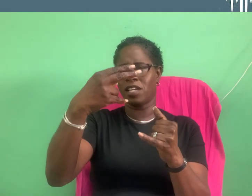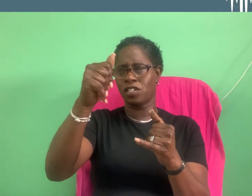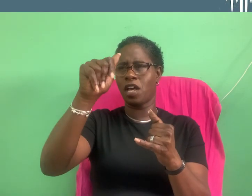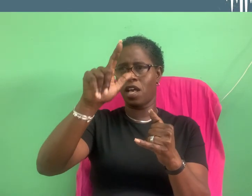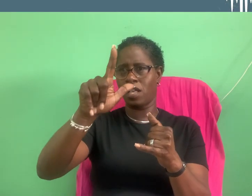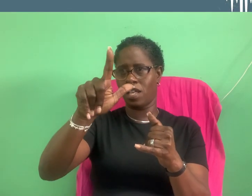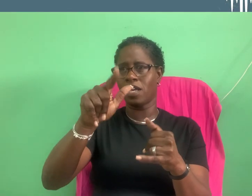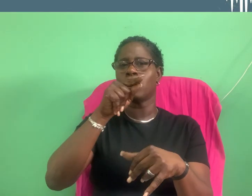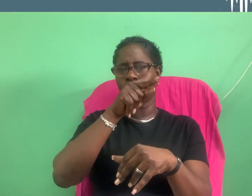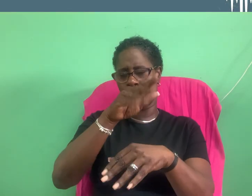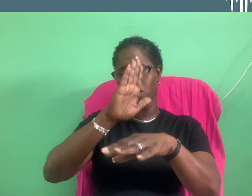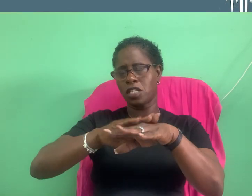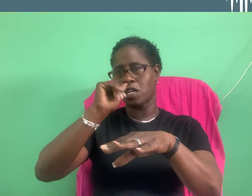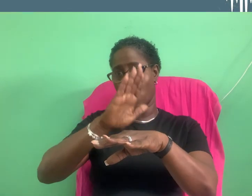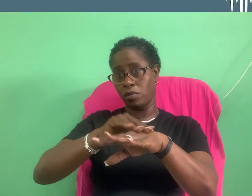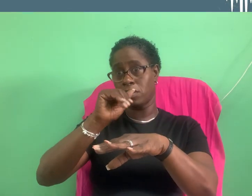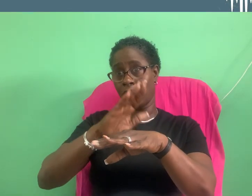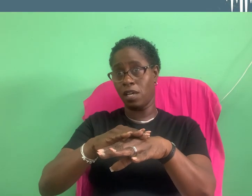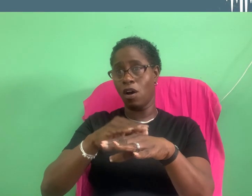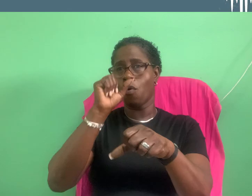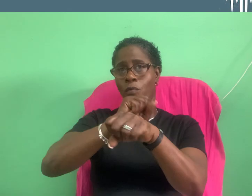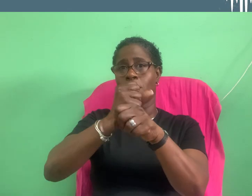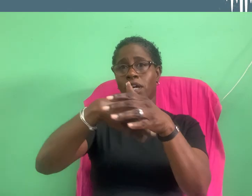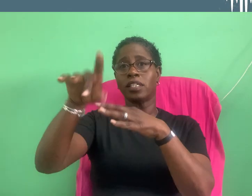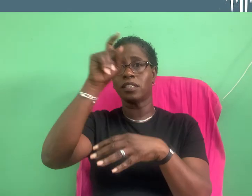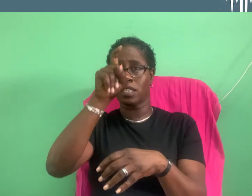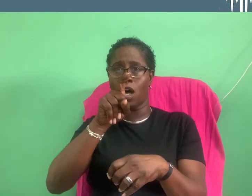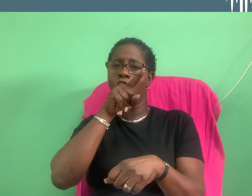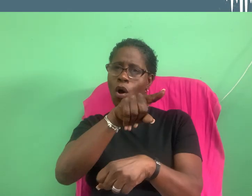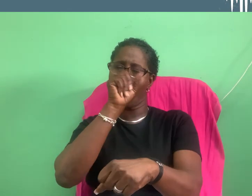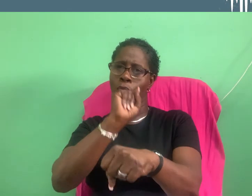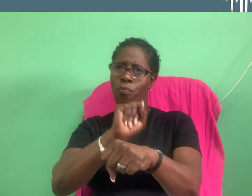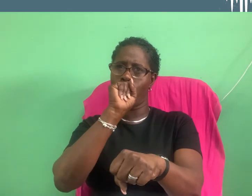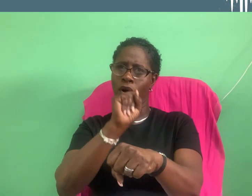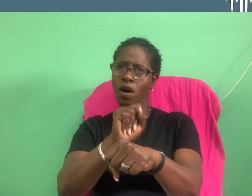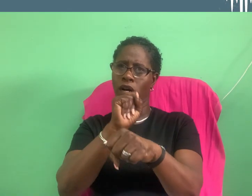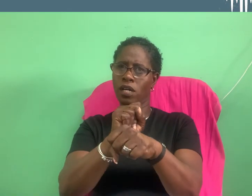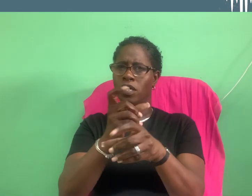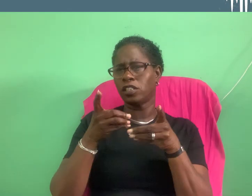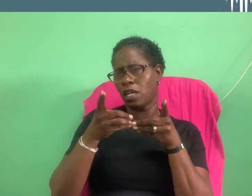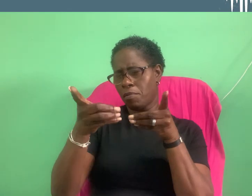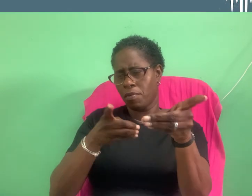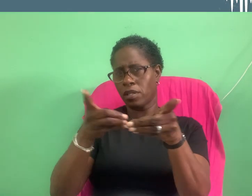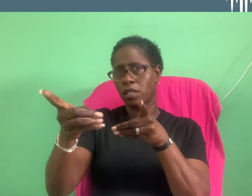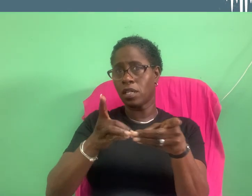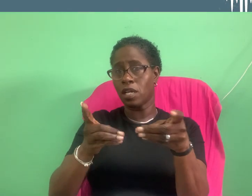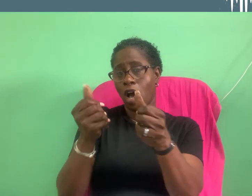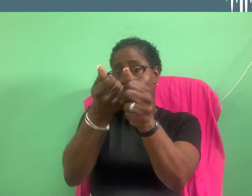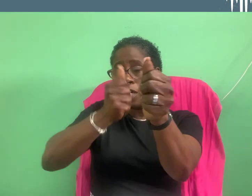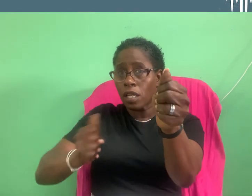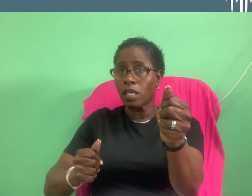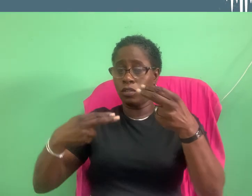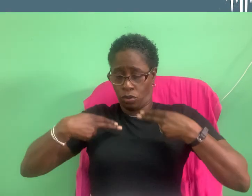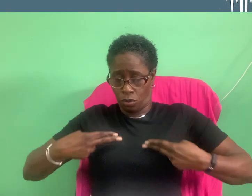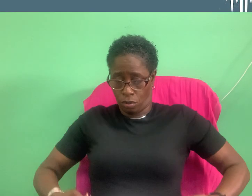licensed professional counselor associate in the state of Texas. My current job is as the Director of Anti-Trafficking Initiatives for the